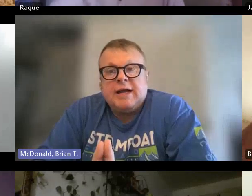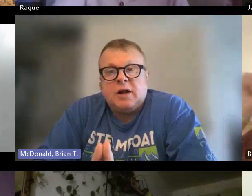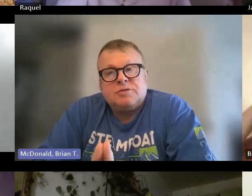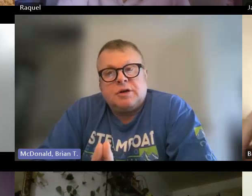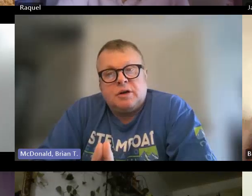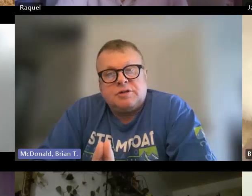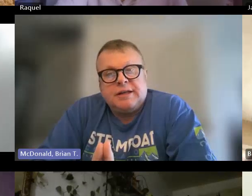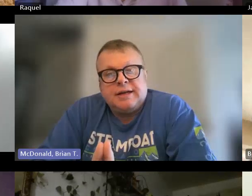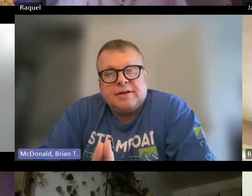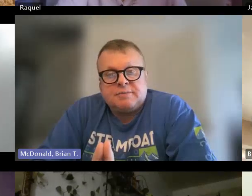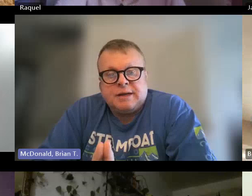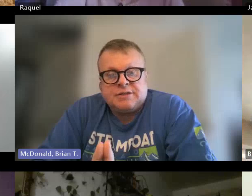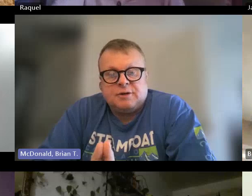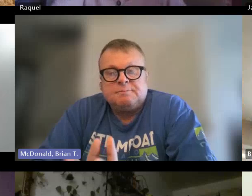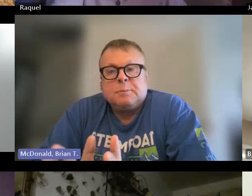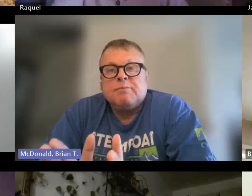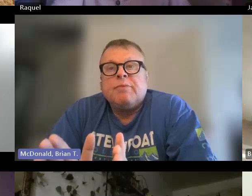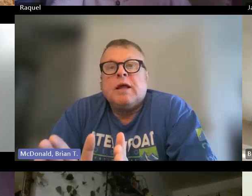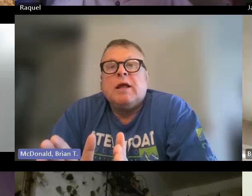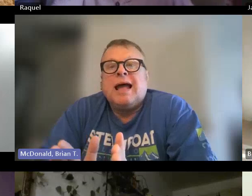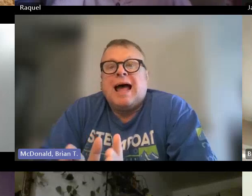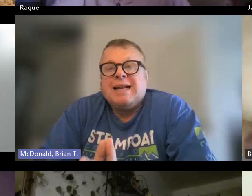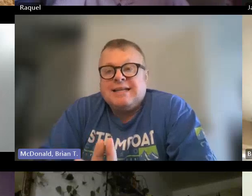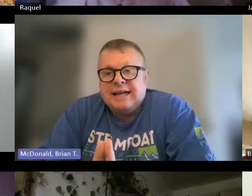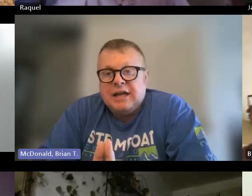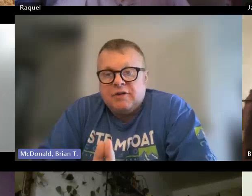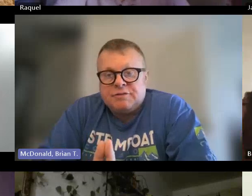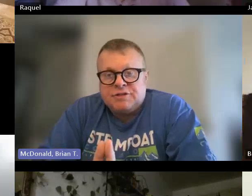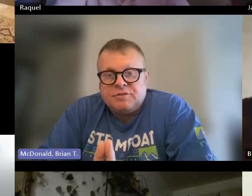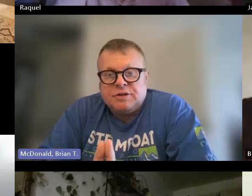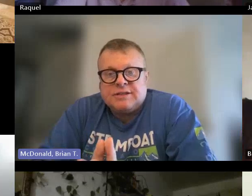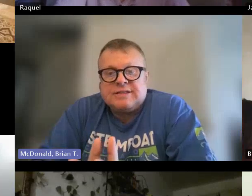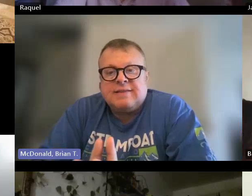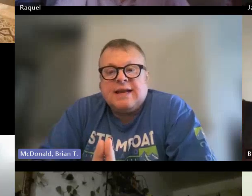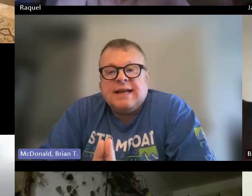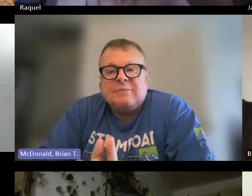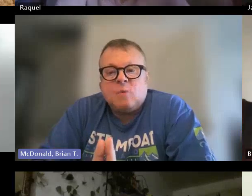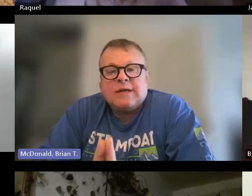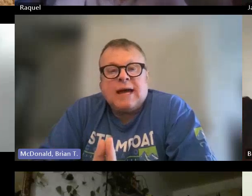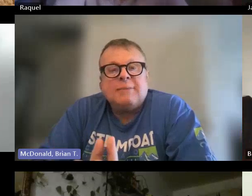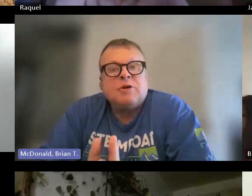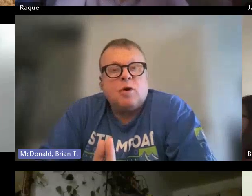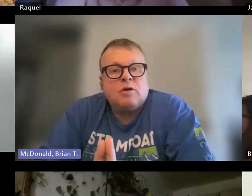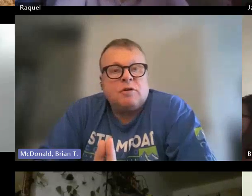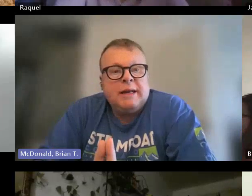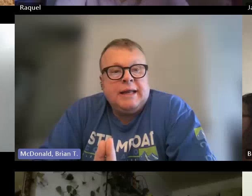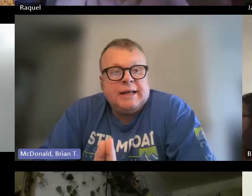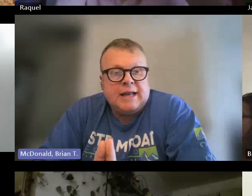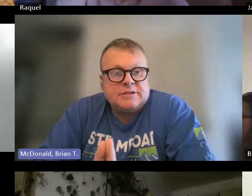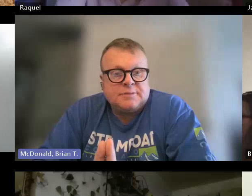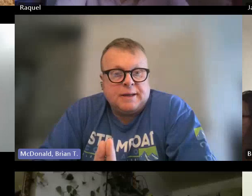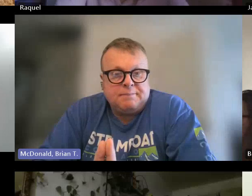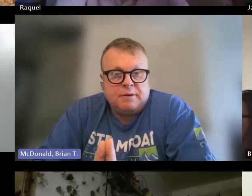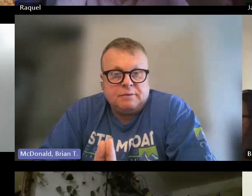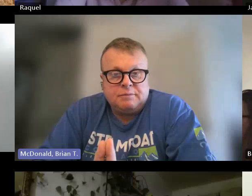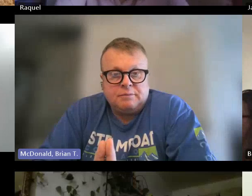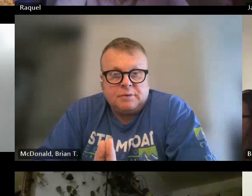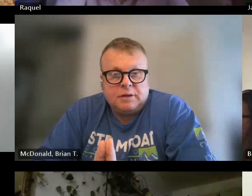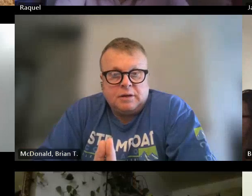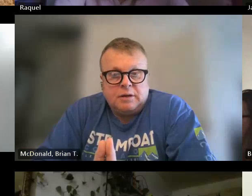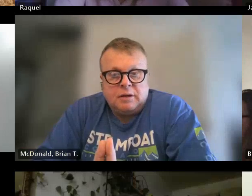we're getting closer and closer to the end of the semester. I did hear from students that said they needed more time to work on the media analysis